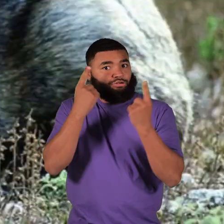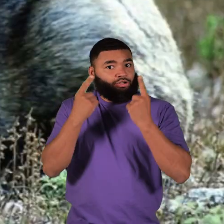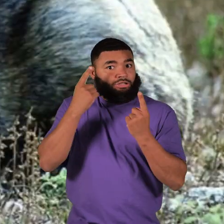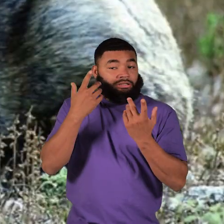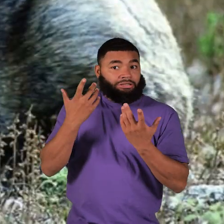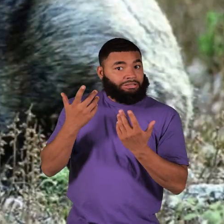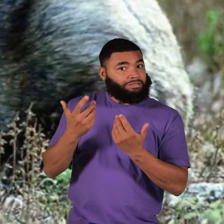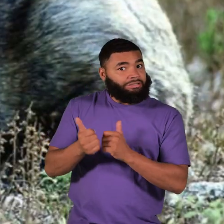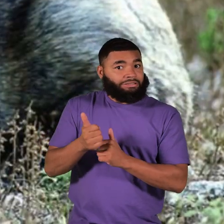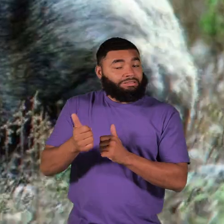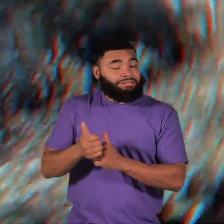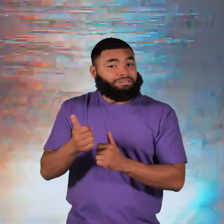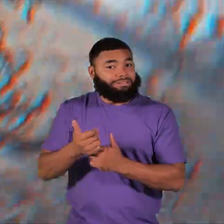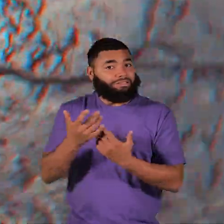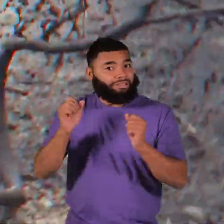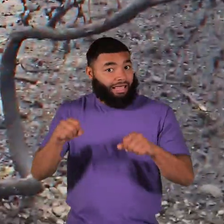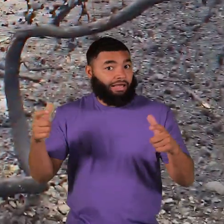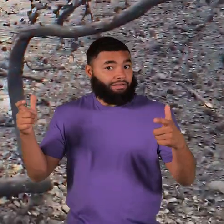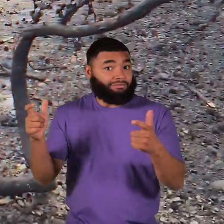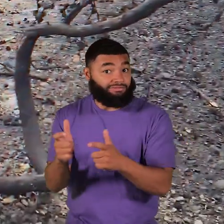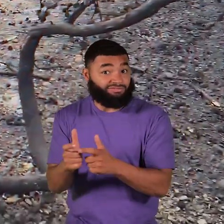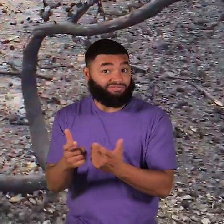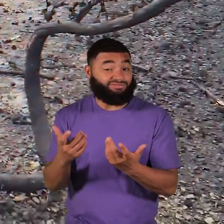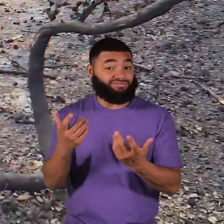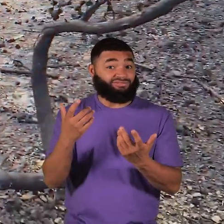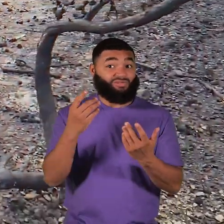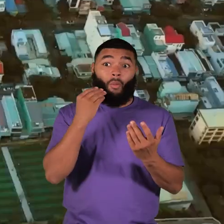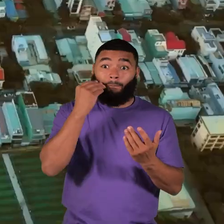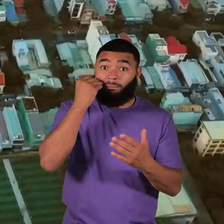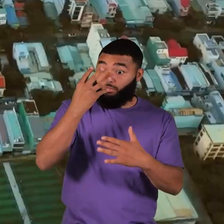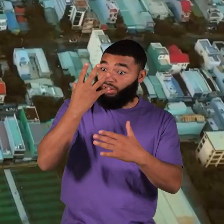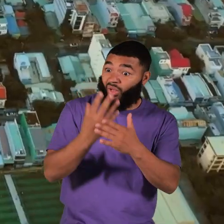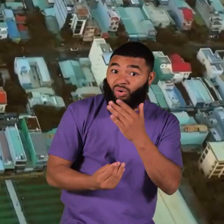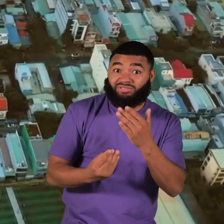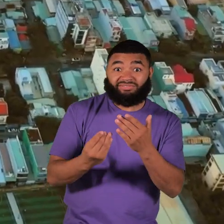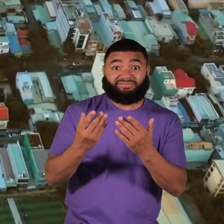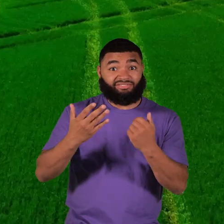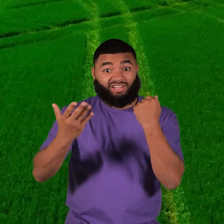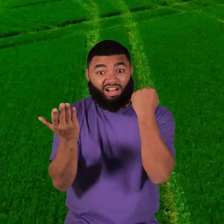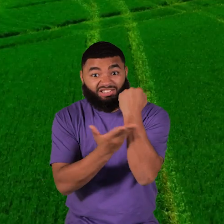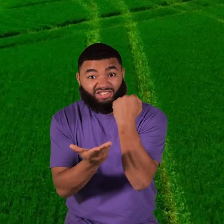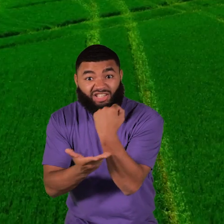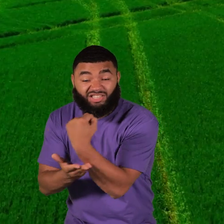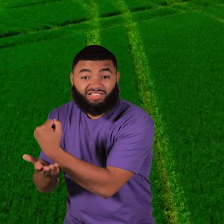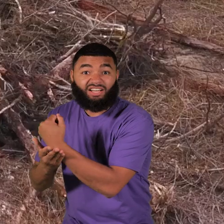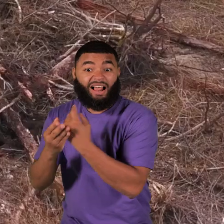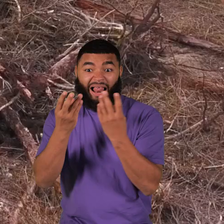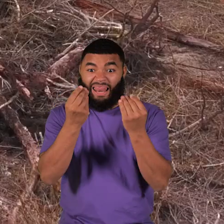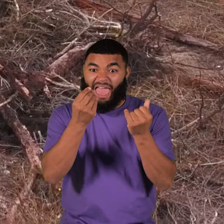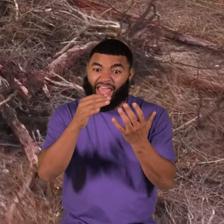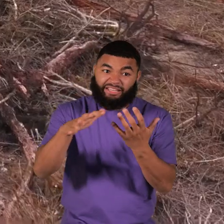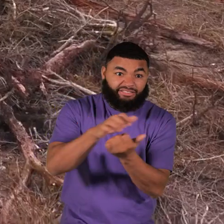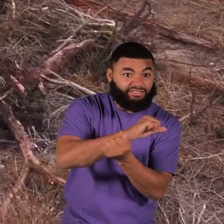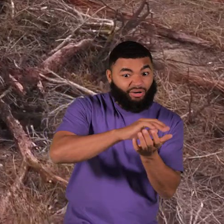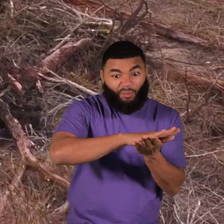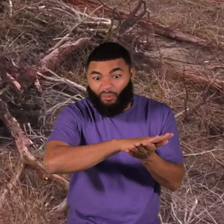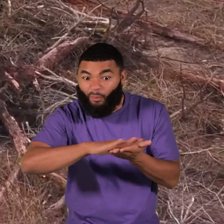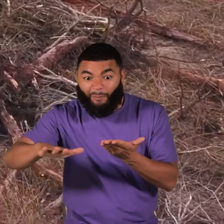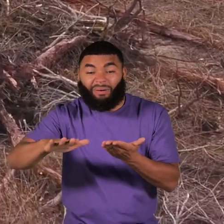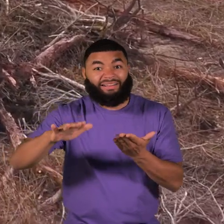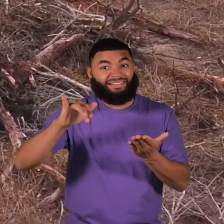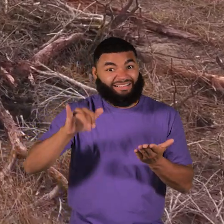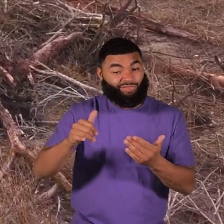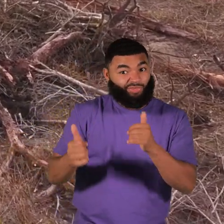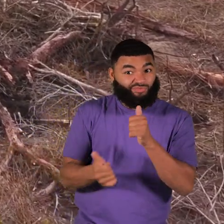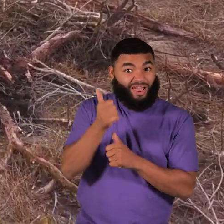are considered vulnerable. Habitat loss from factors like urbanization, agriculture, and land clearing is